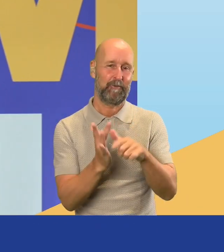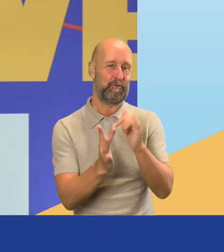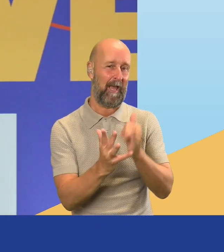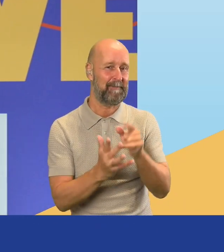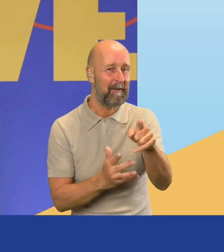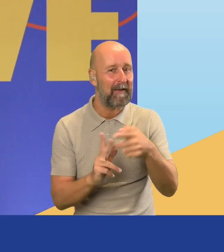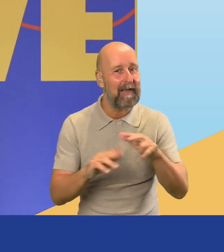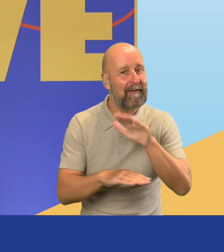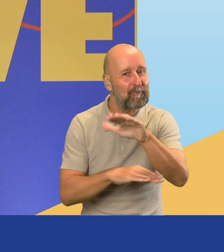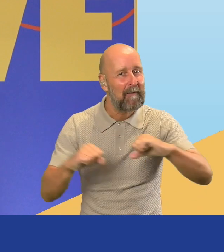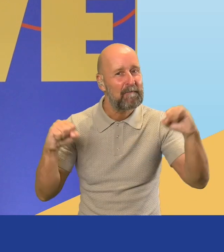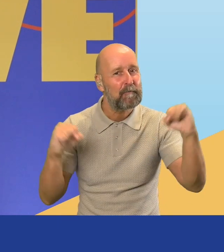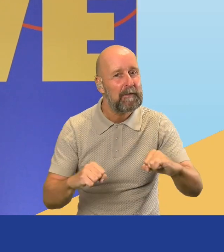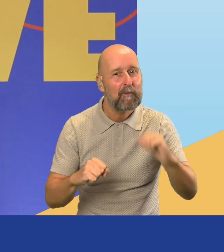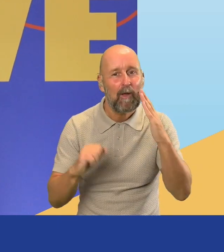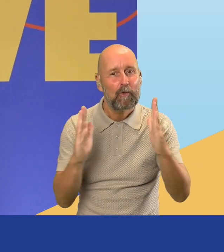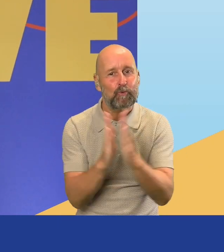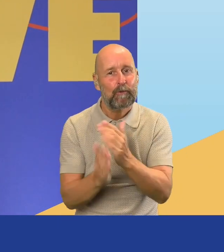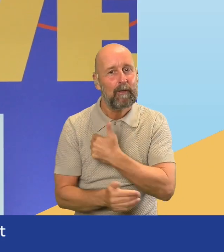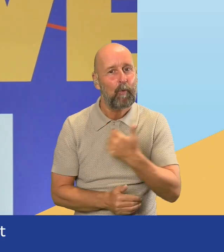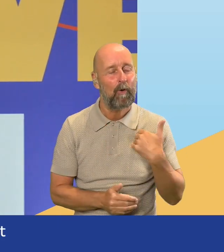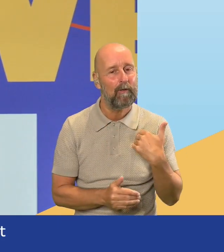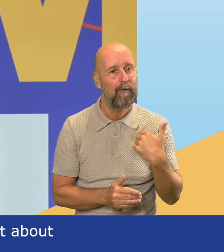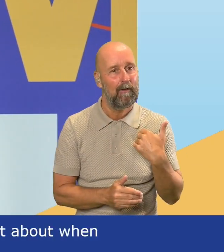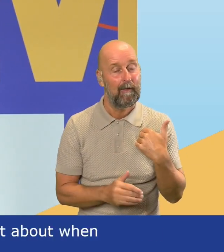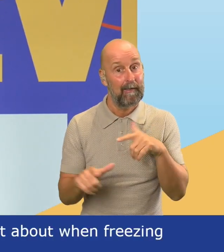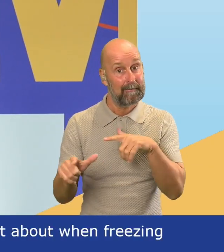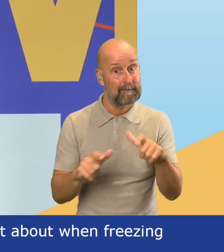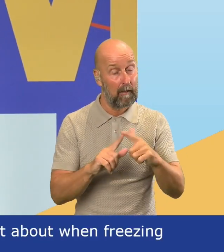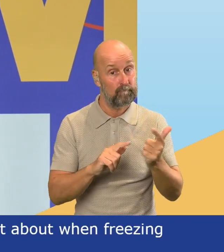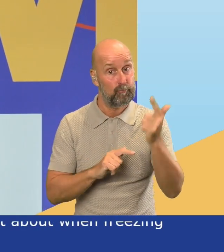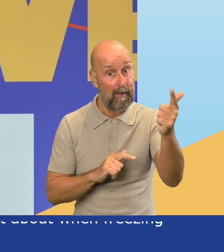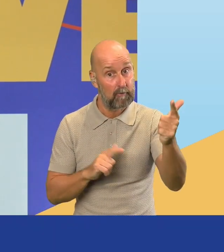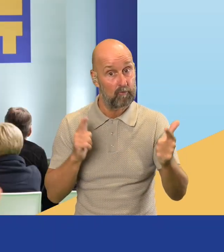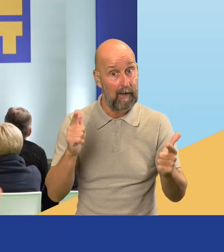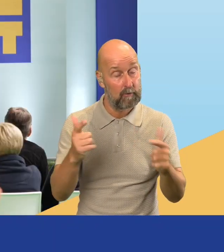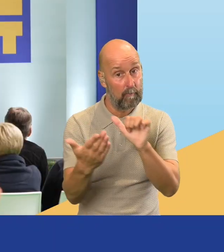when it's freezing cold on a Sunday morning, and will I still get the same amount of range that you've